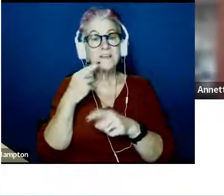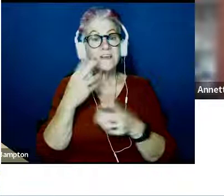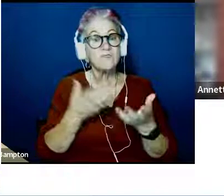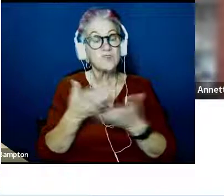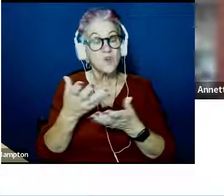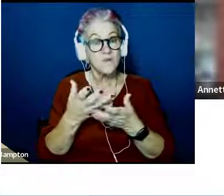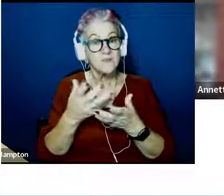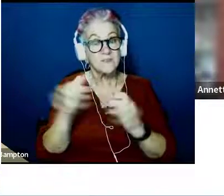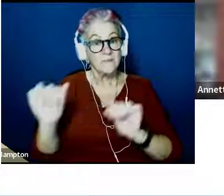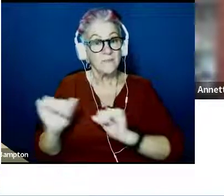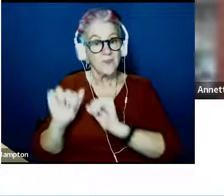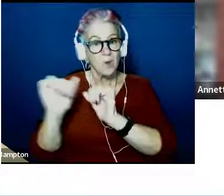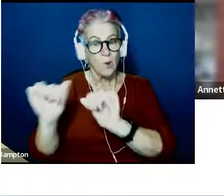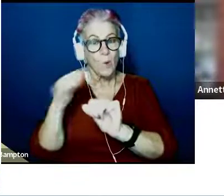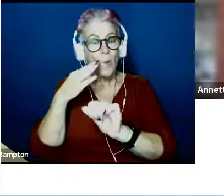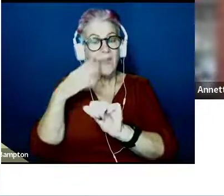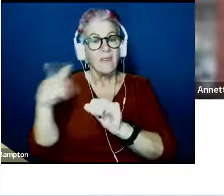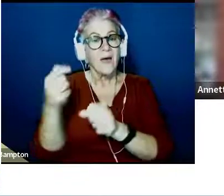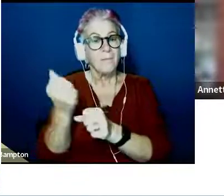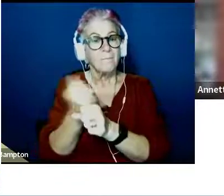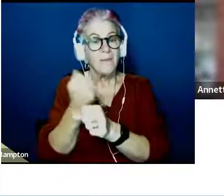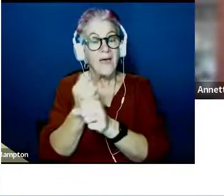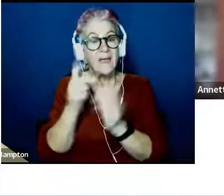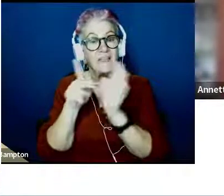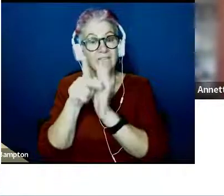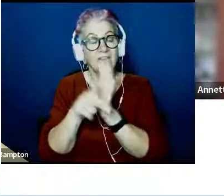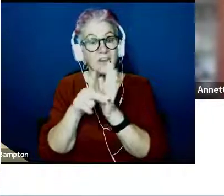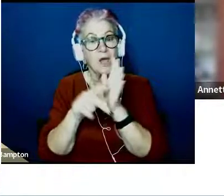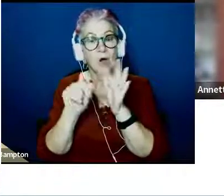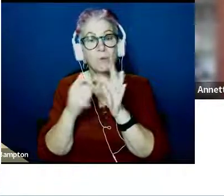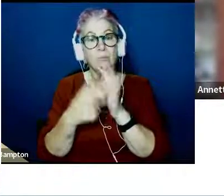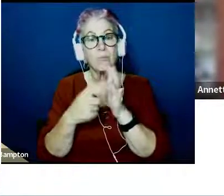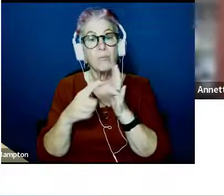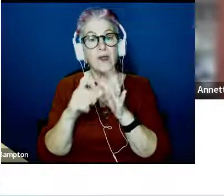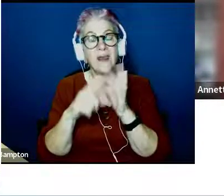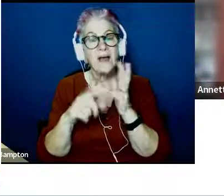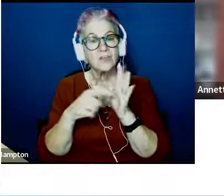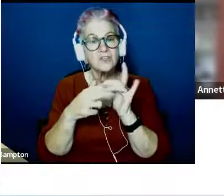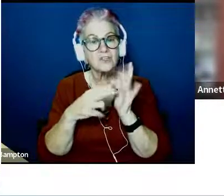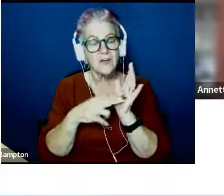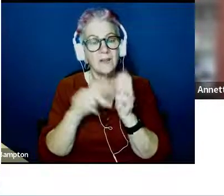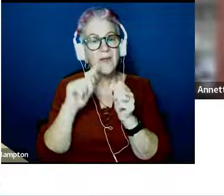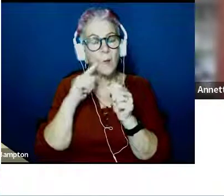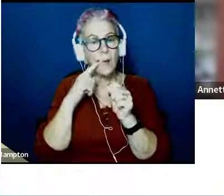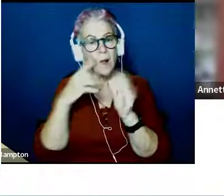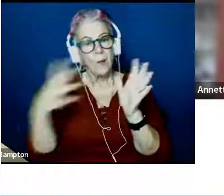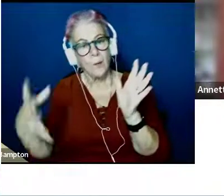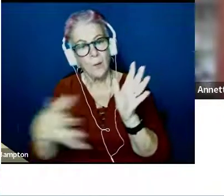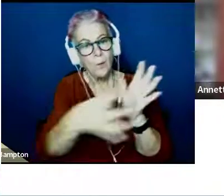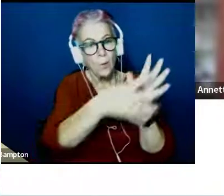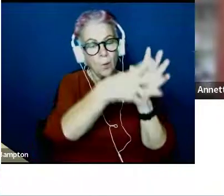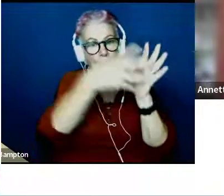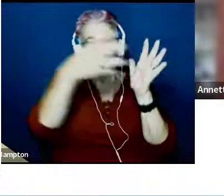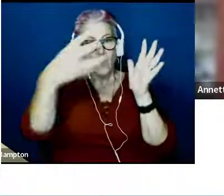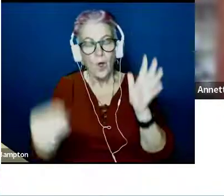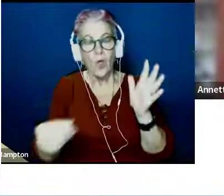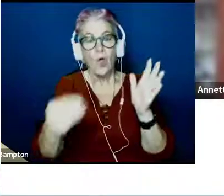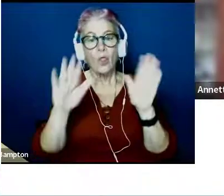they produce the video production of them is that they superimpose the